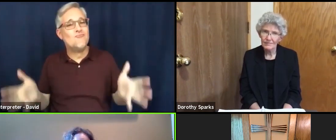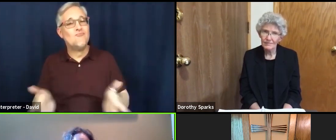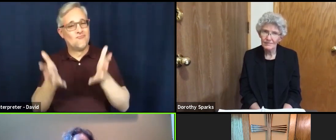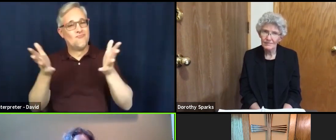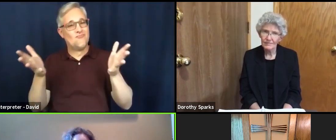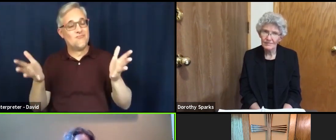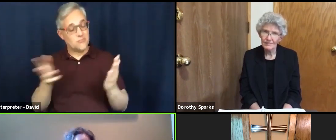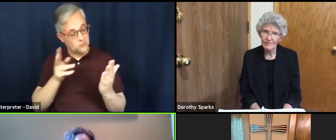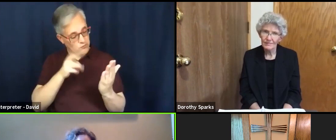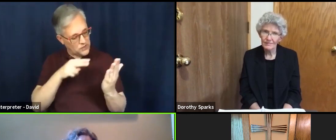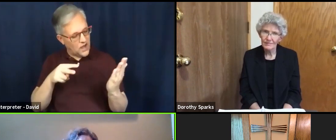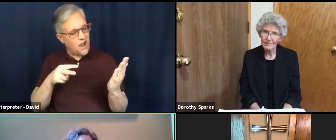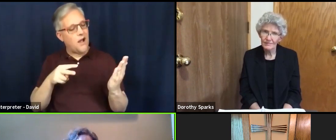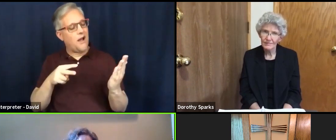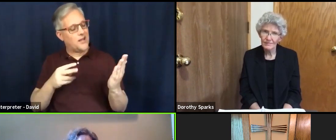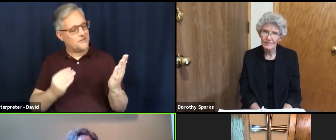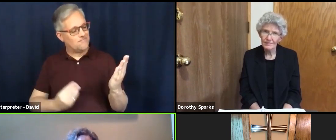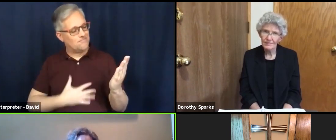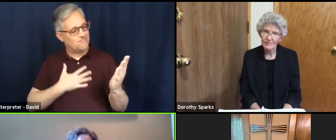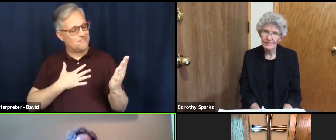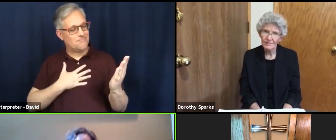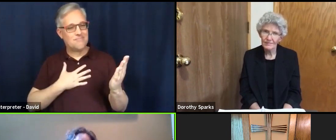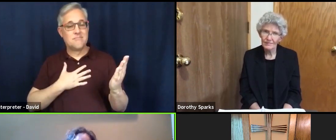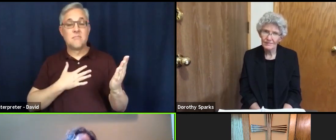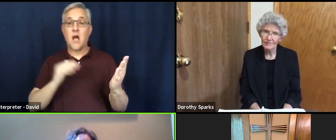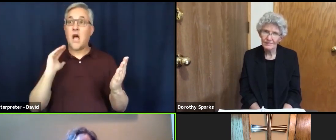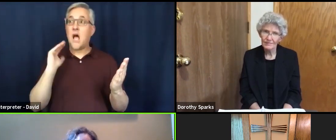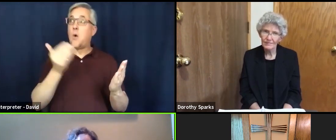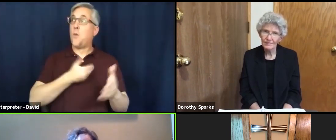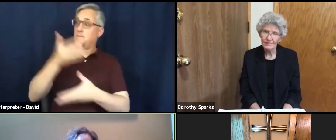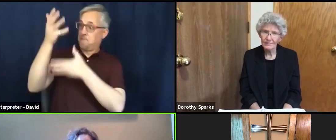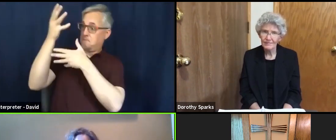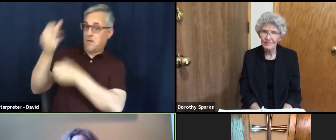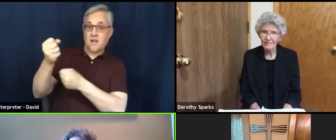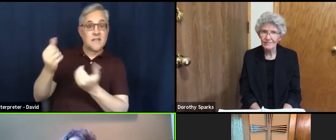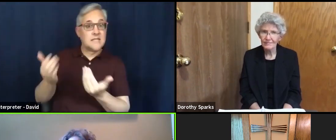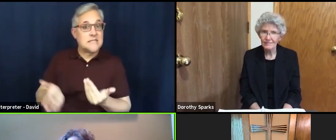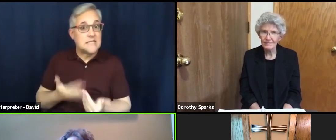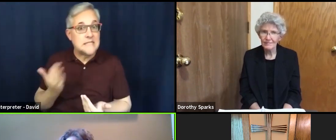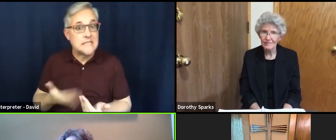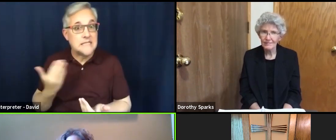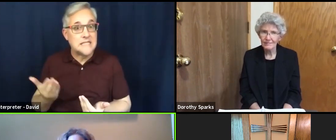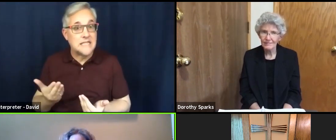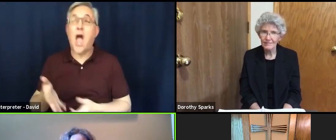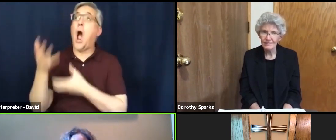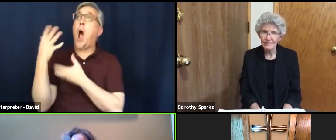Because faith gets tested. Faith is hard to hold on to.